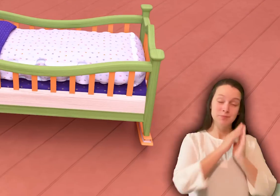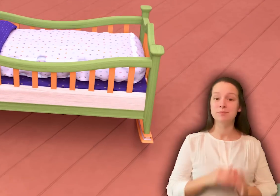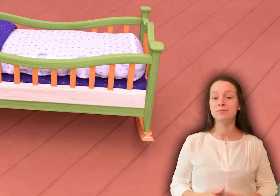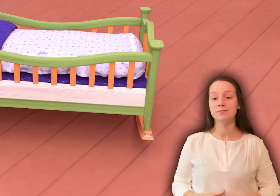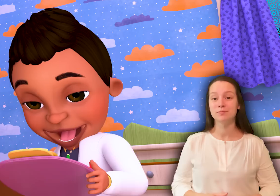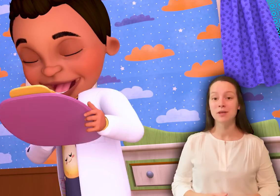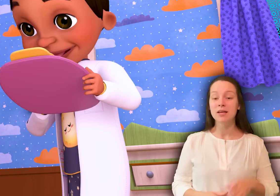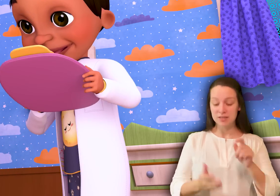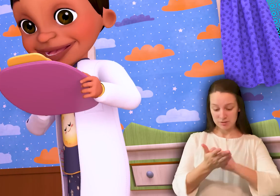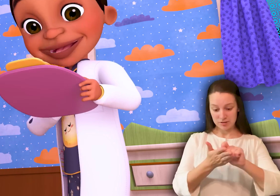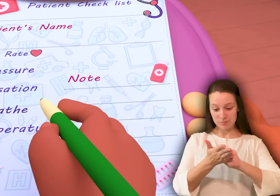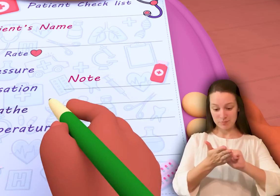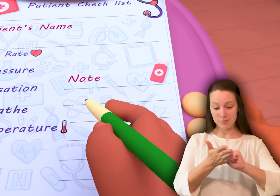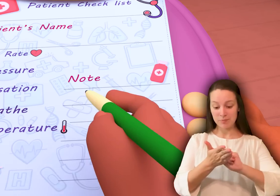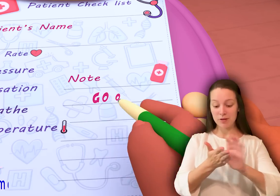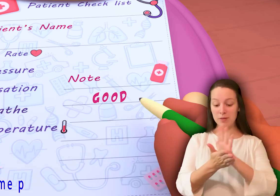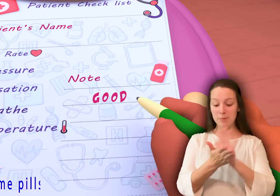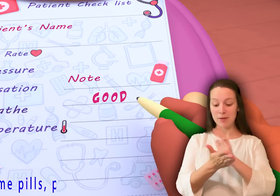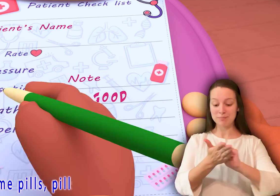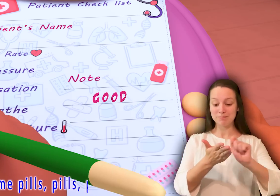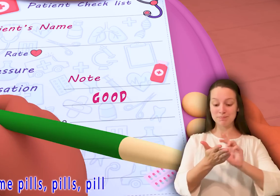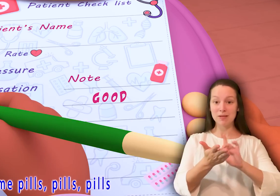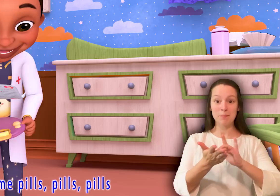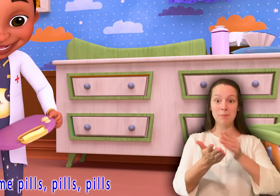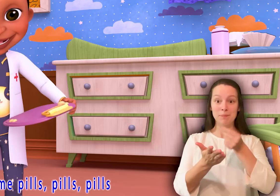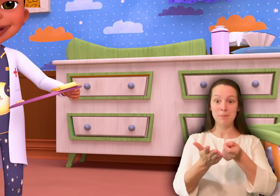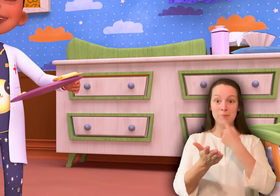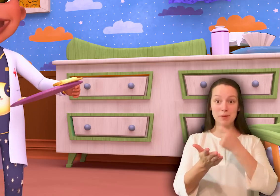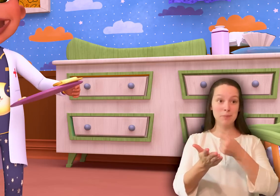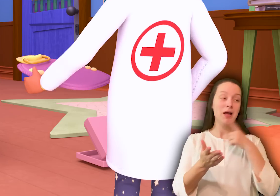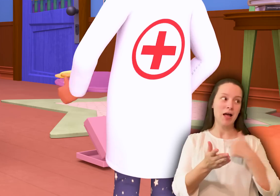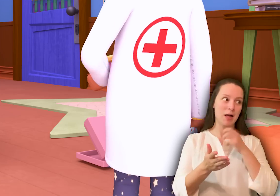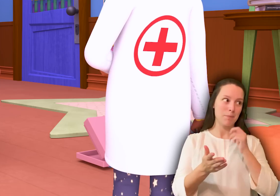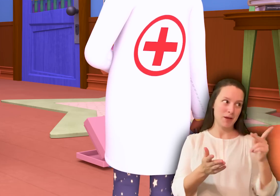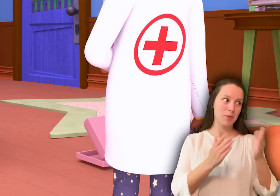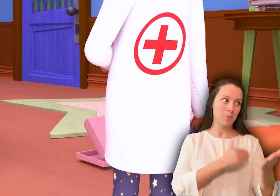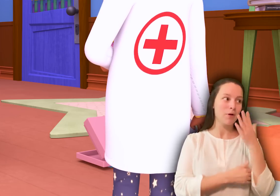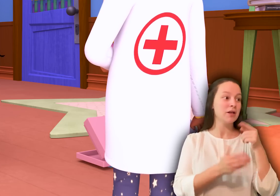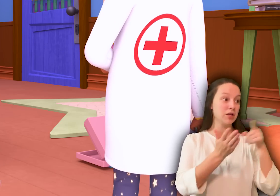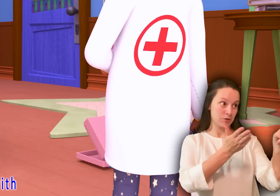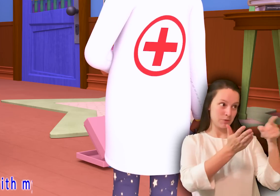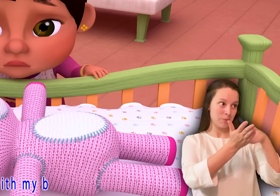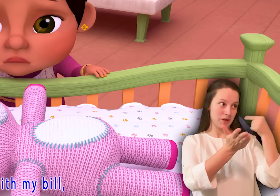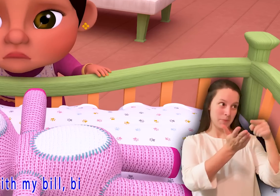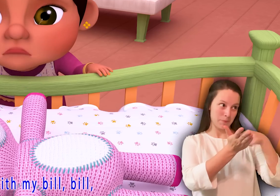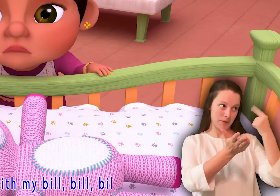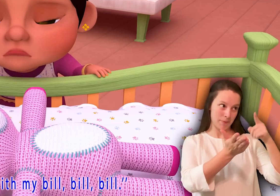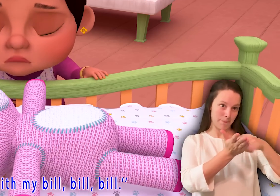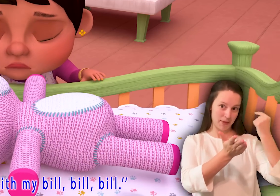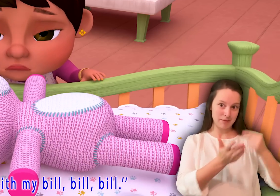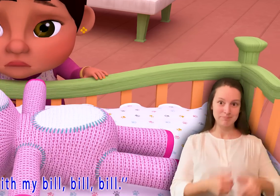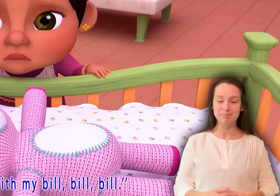to bet he wrote on a paper for some pills bills bills I'll be back in the morning with my